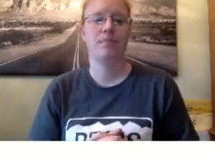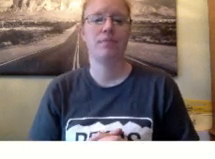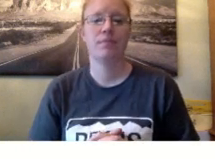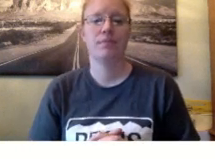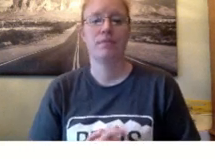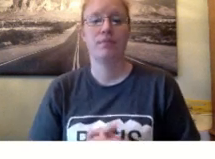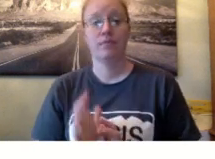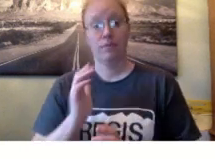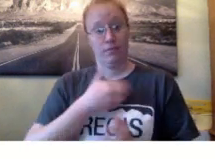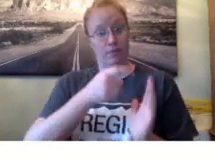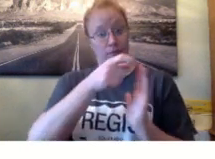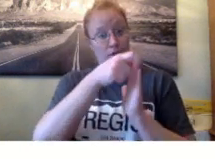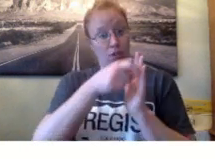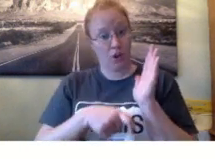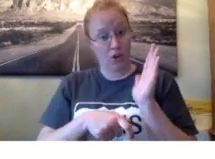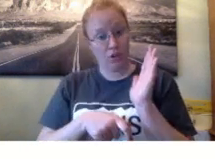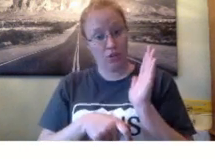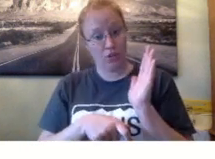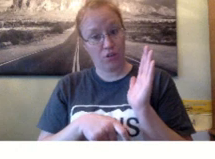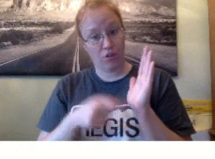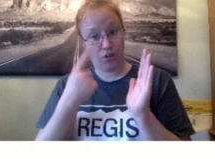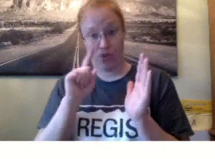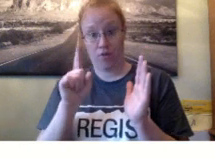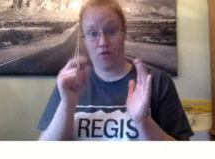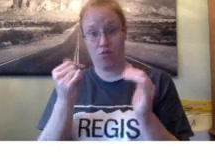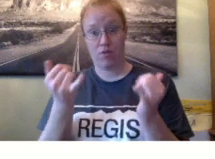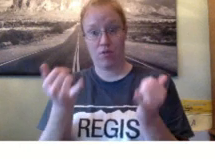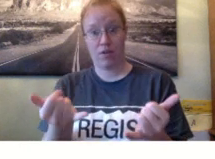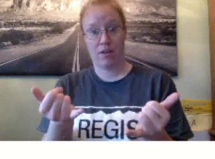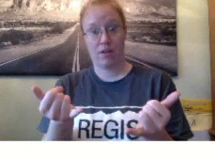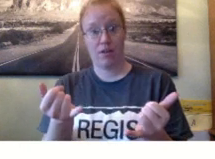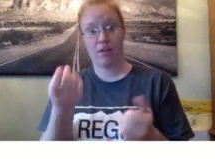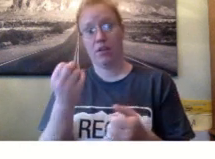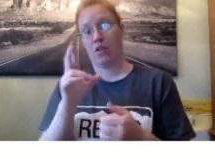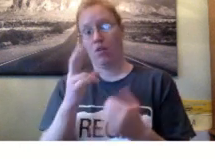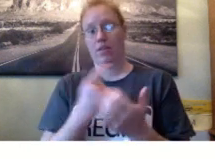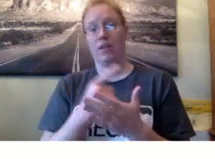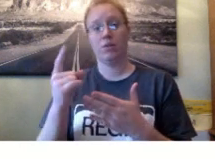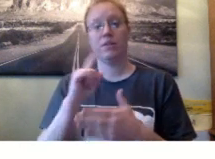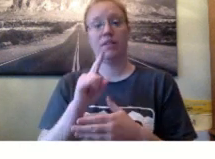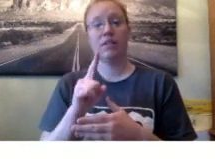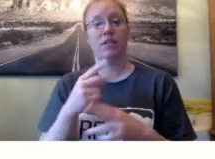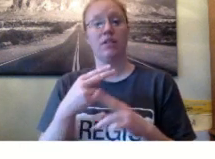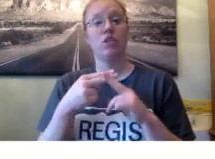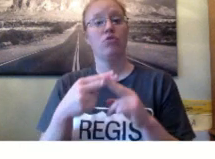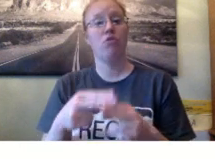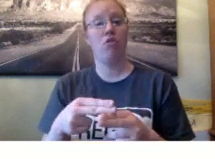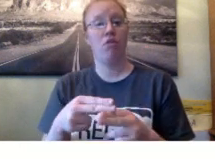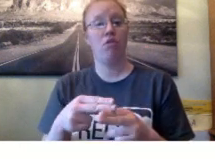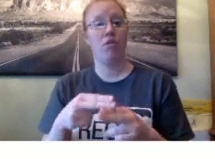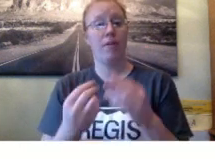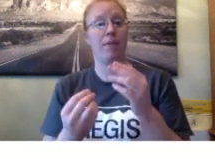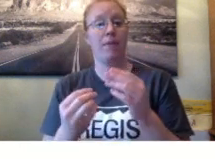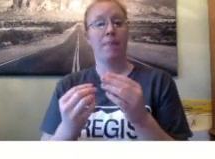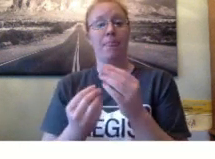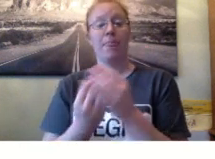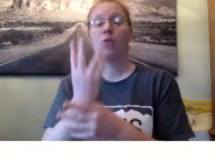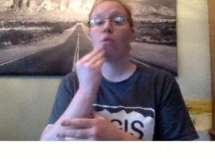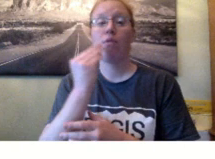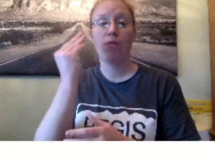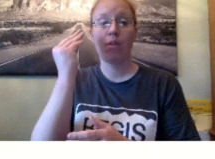our article for today or this week is called Growing Food